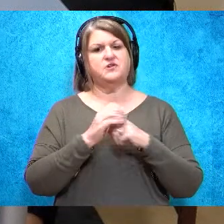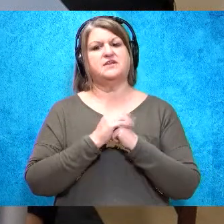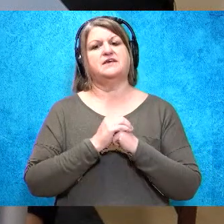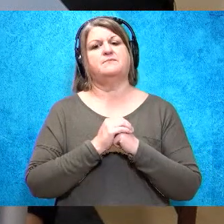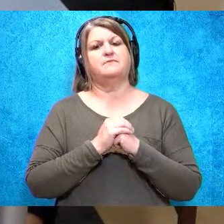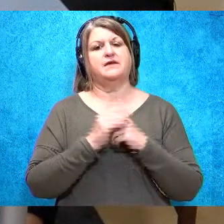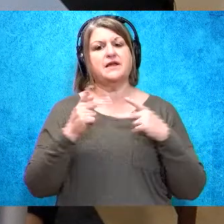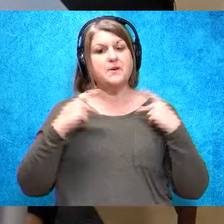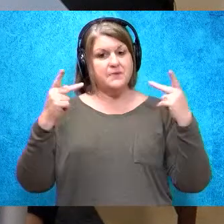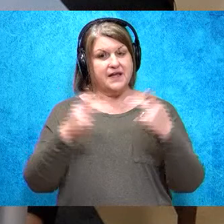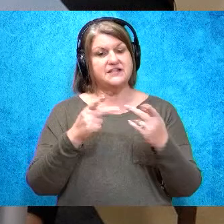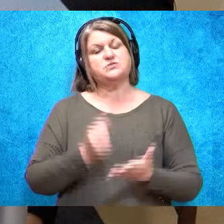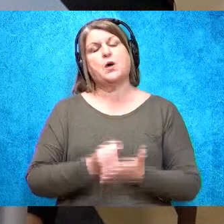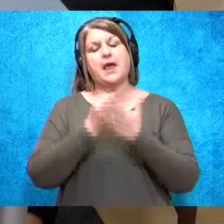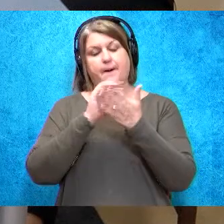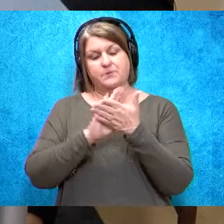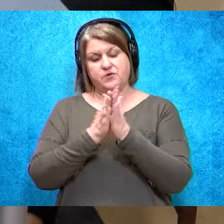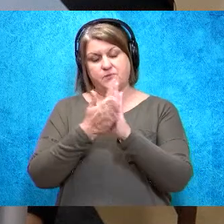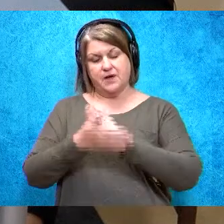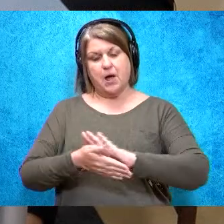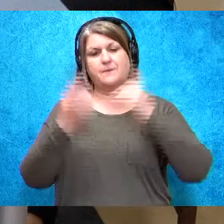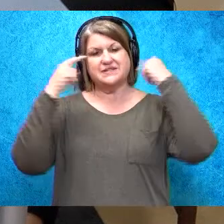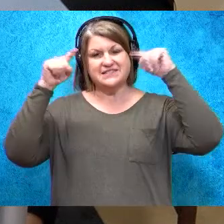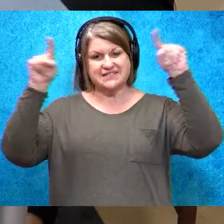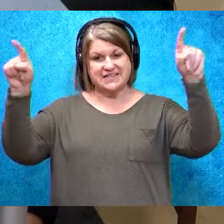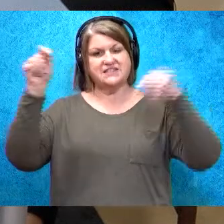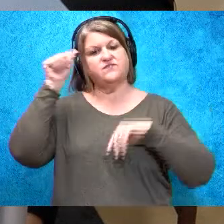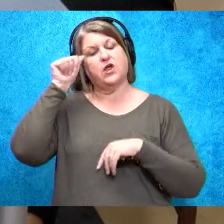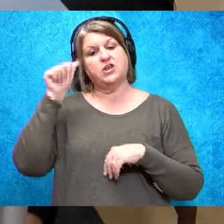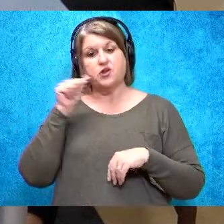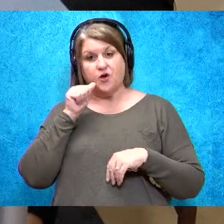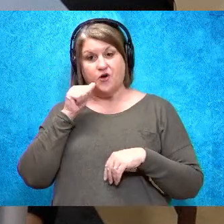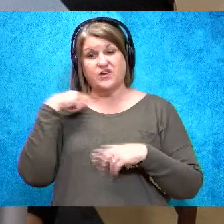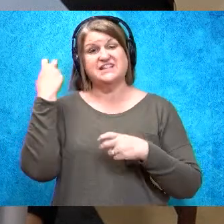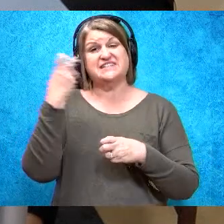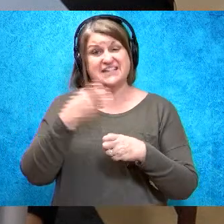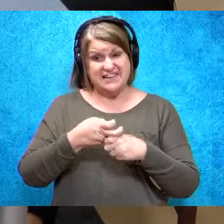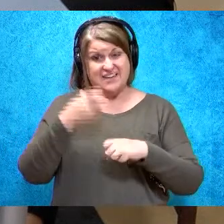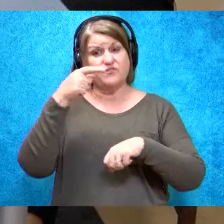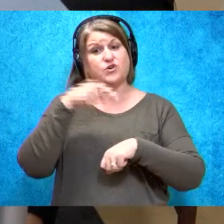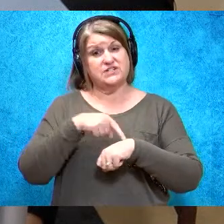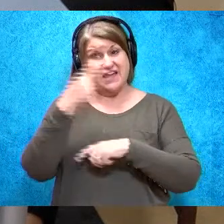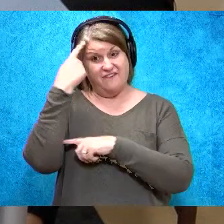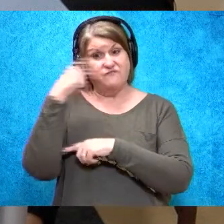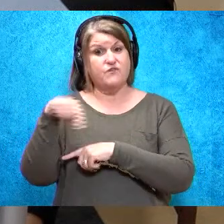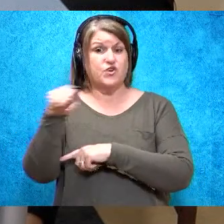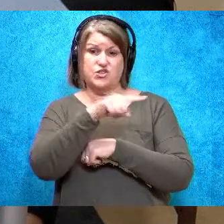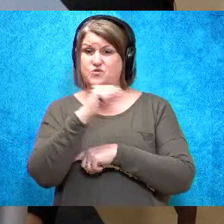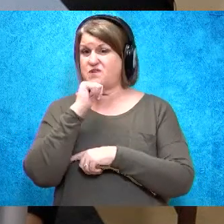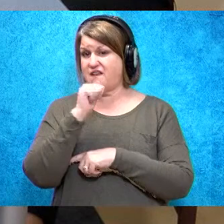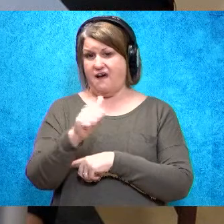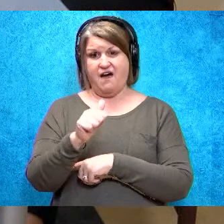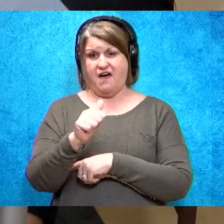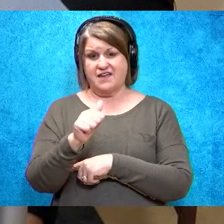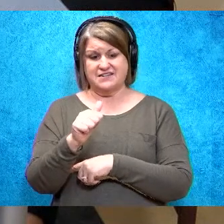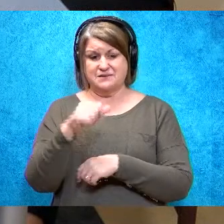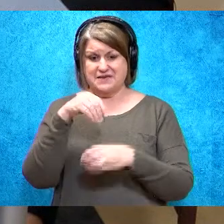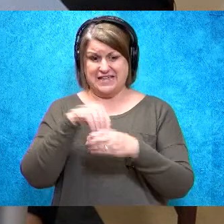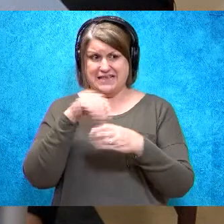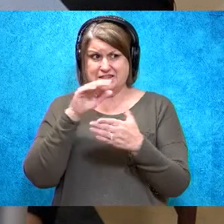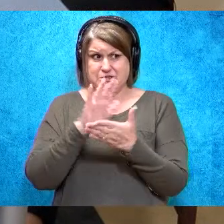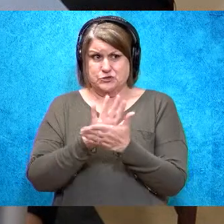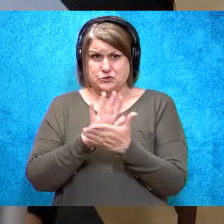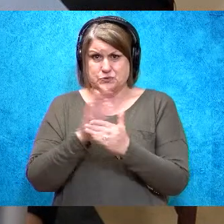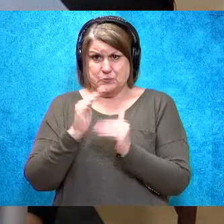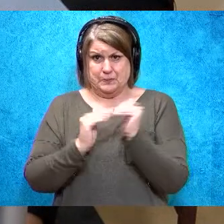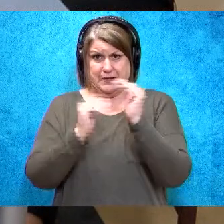be a successful adult. So this is a very difficult time for you not to be in school, but just